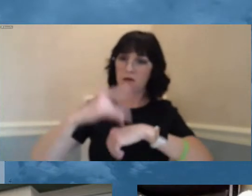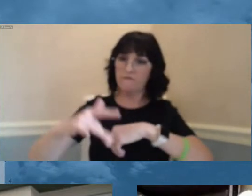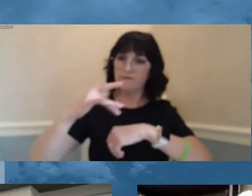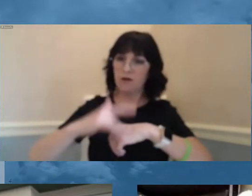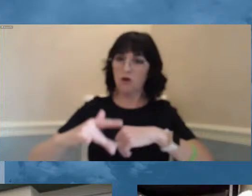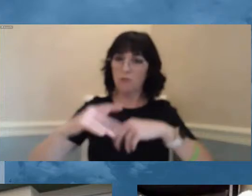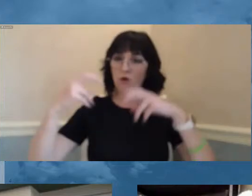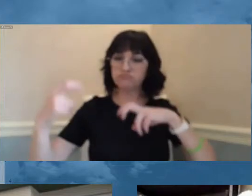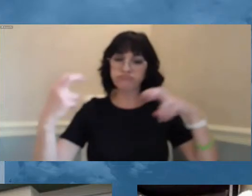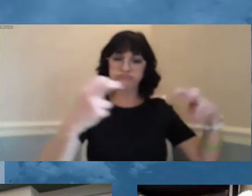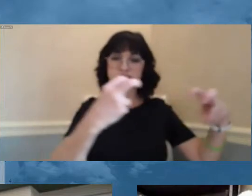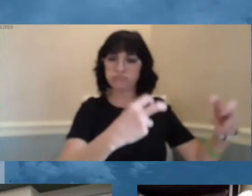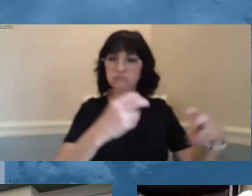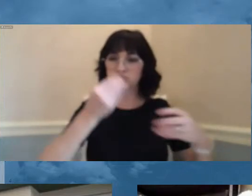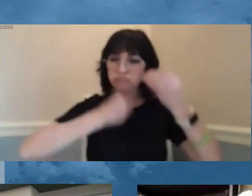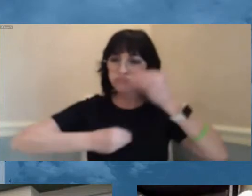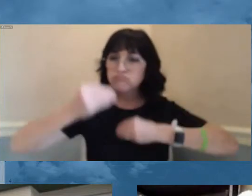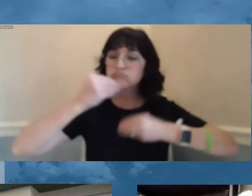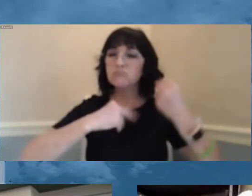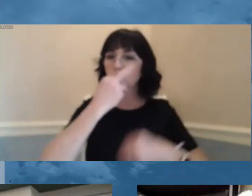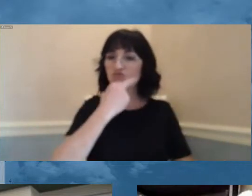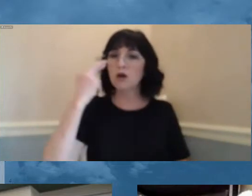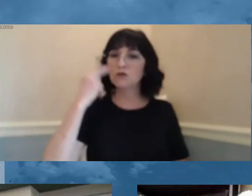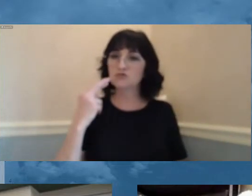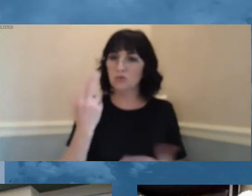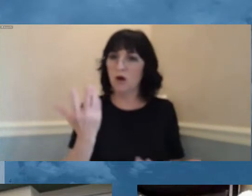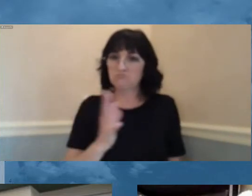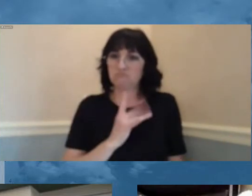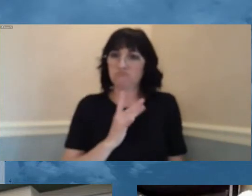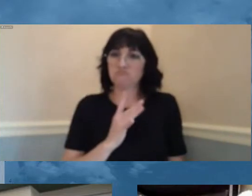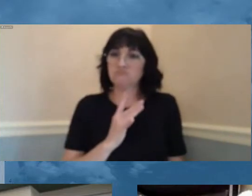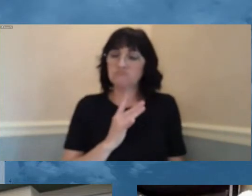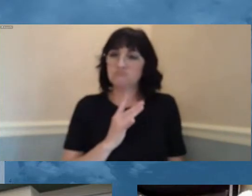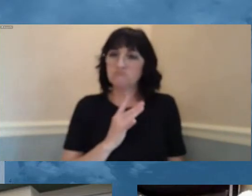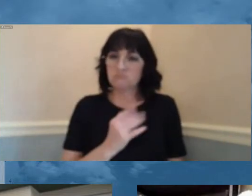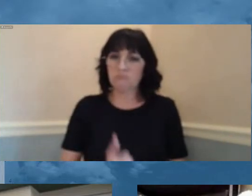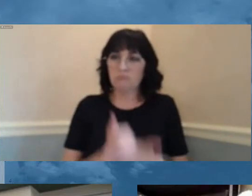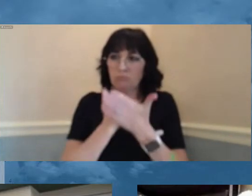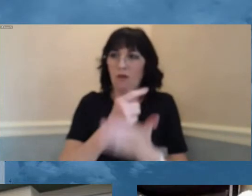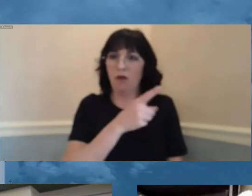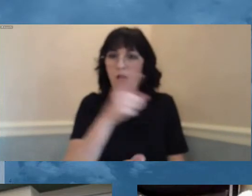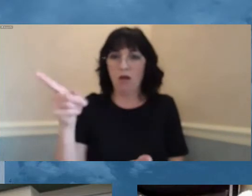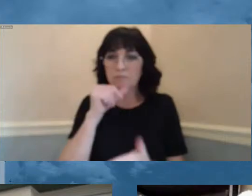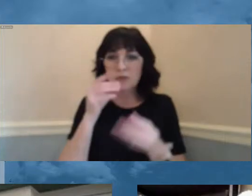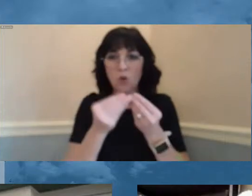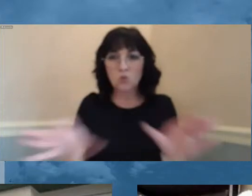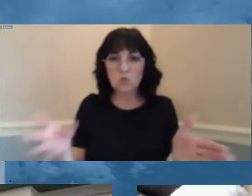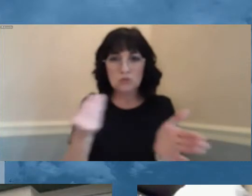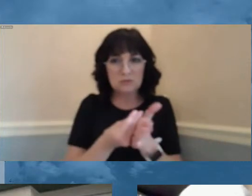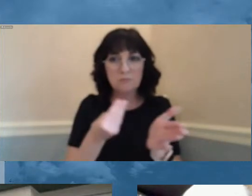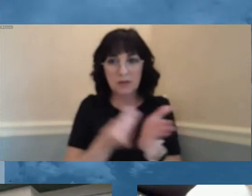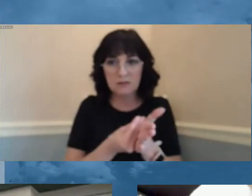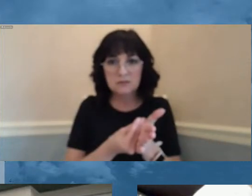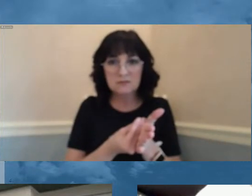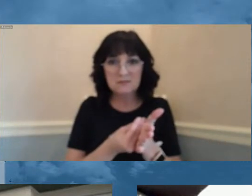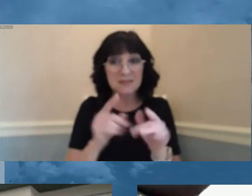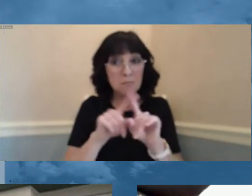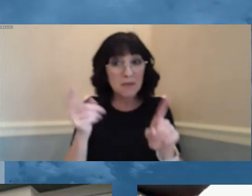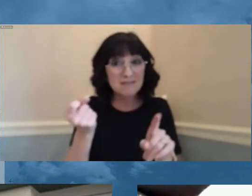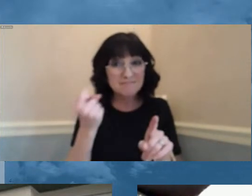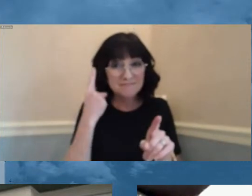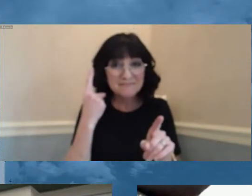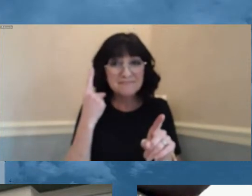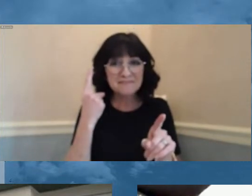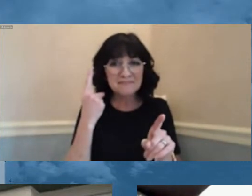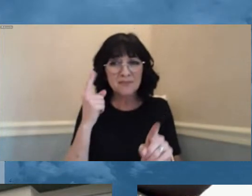capability, but that'll help us. That'll give us time to get better. But the motivation that we all should have to get vaccinated and